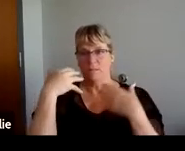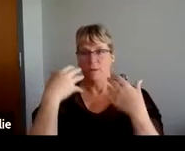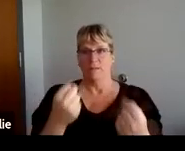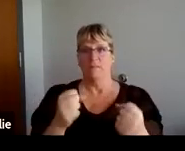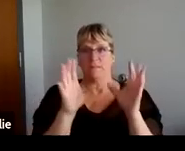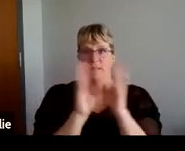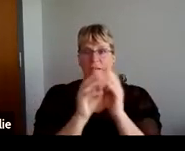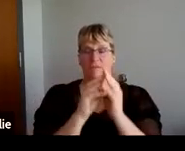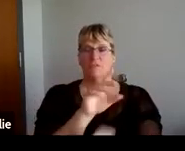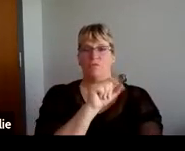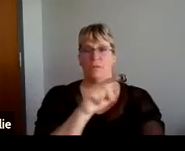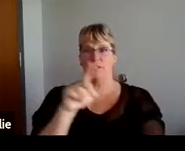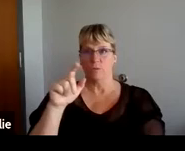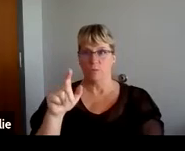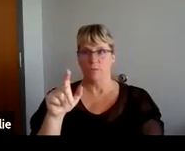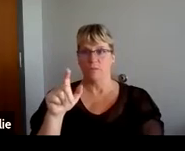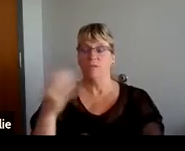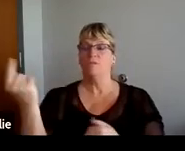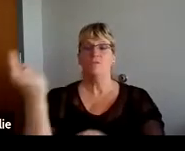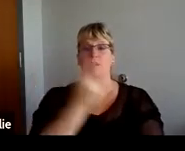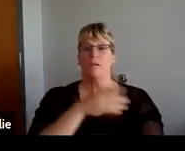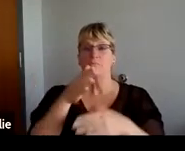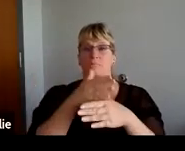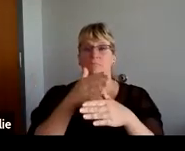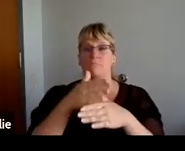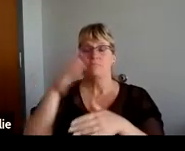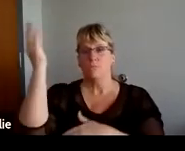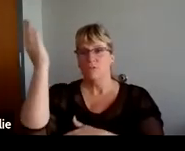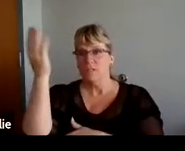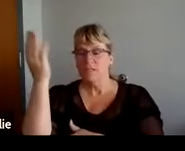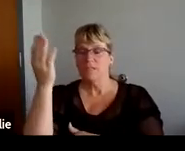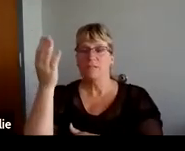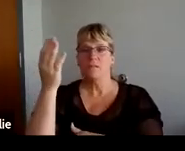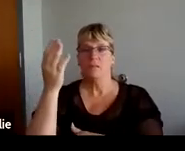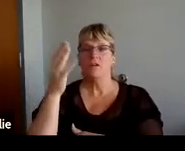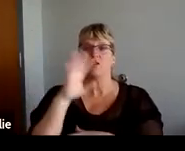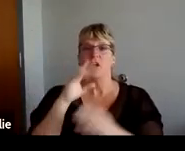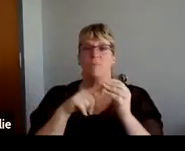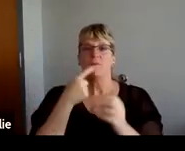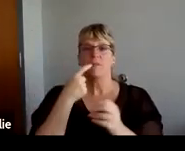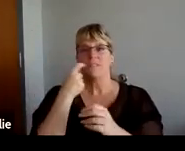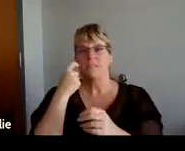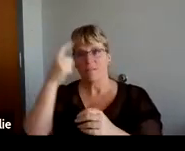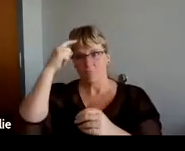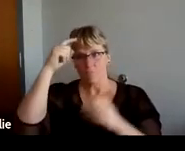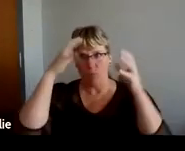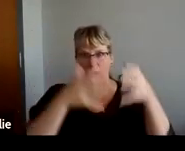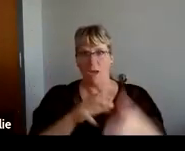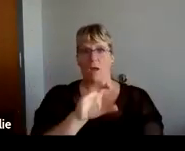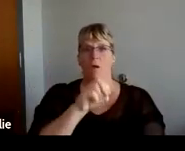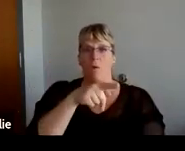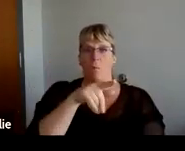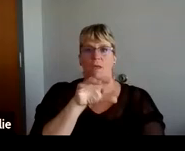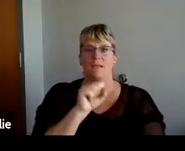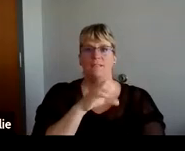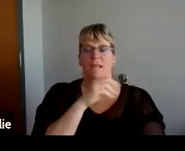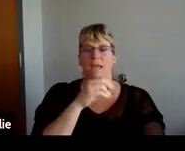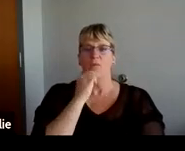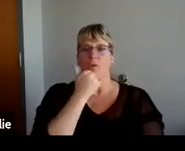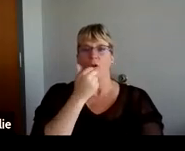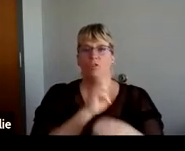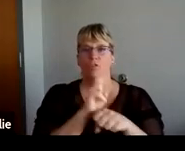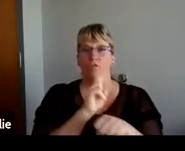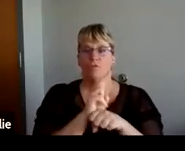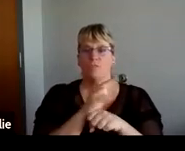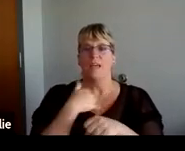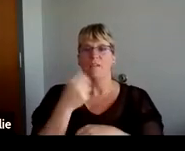2021. Today, I'm going to be presenting on the addicted brain, opiates and substance use disorders, and I have two